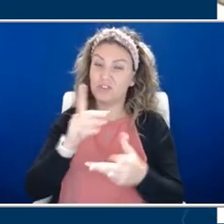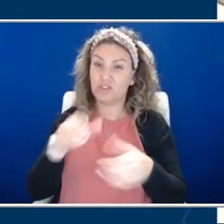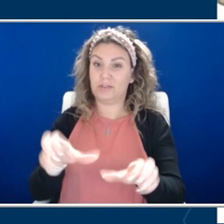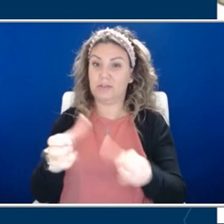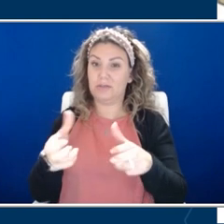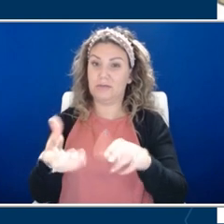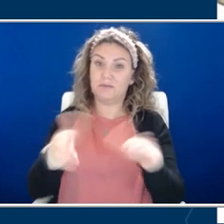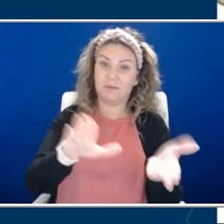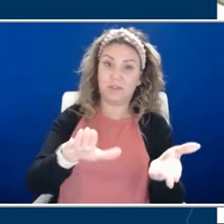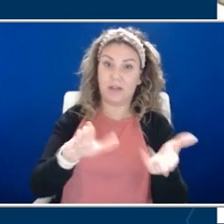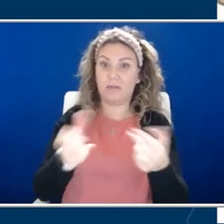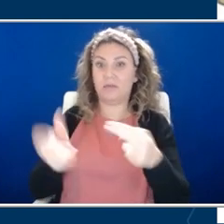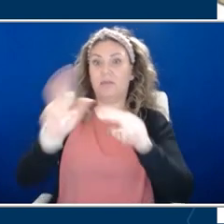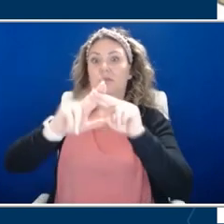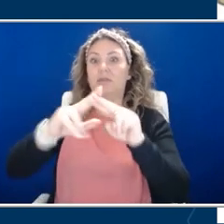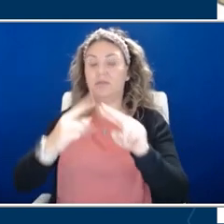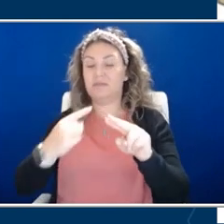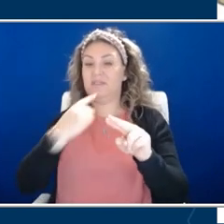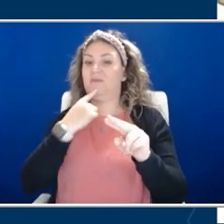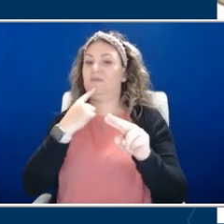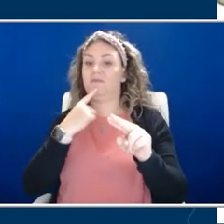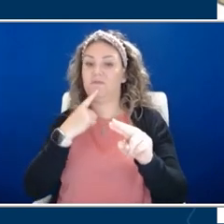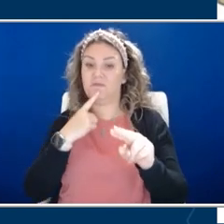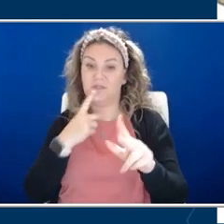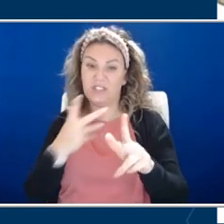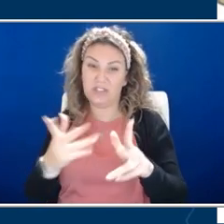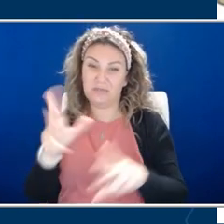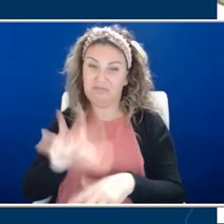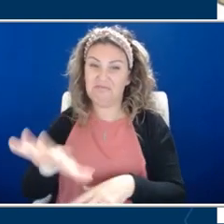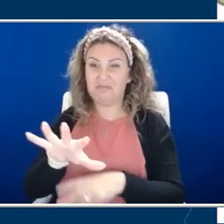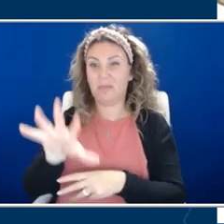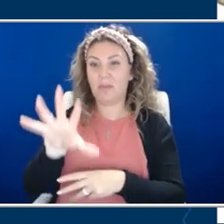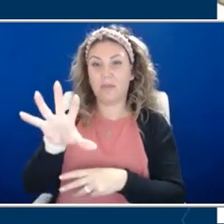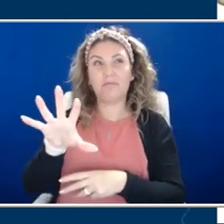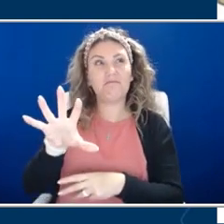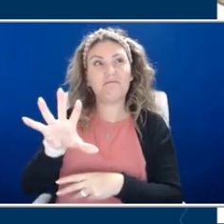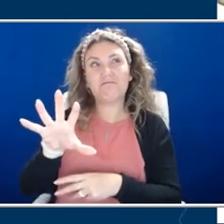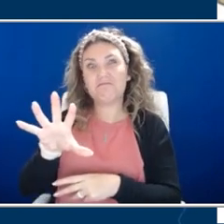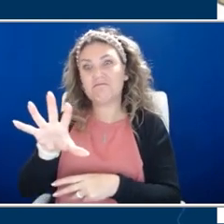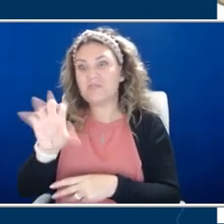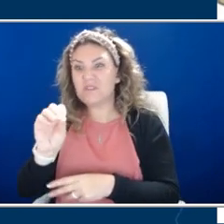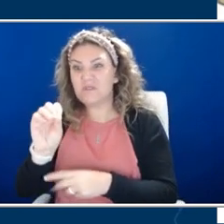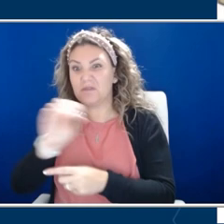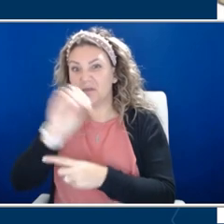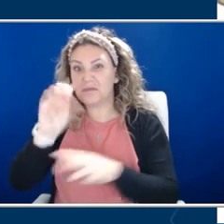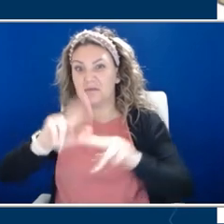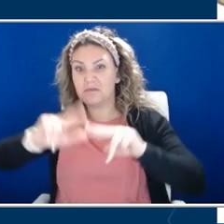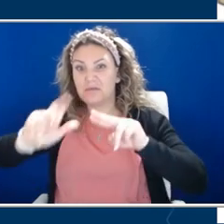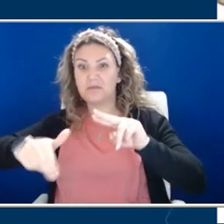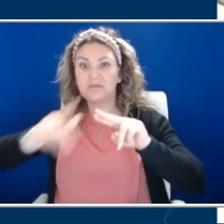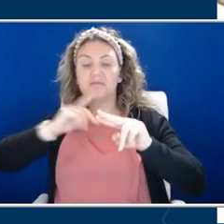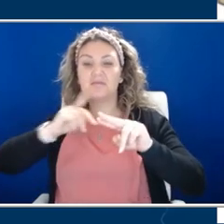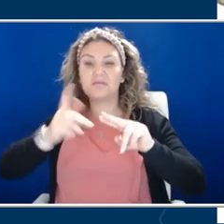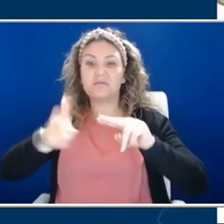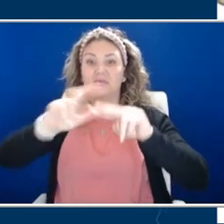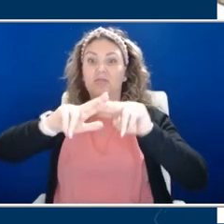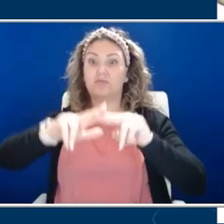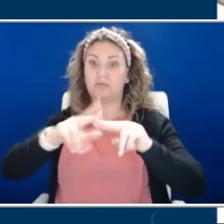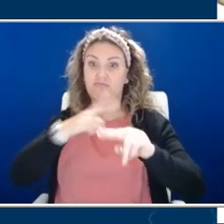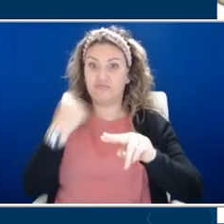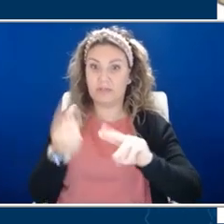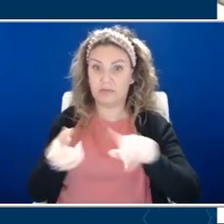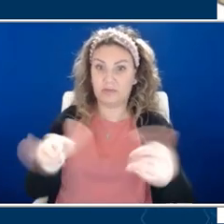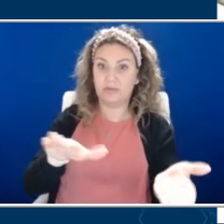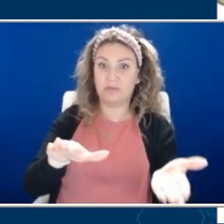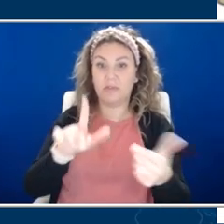severe forms of acute kidney injury, about a 50-fold increase in risk of death. And that